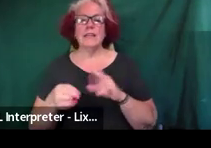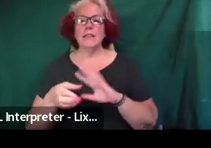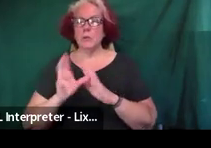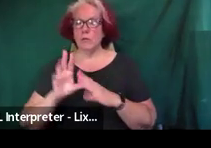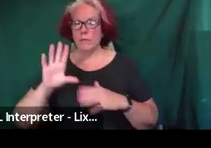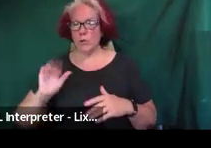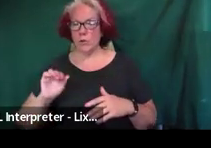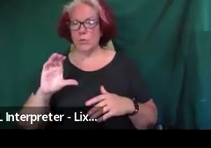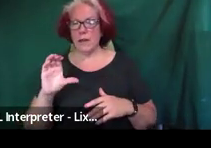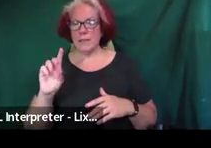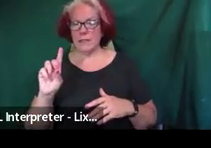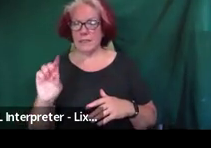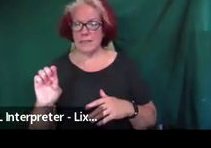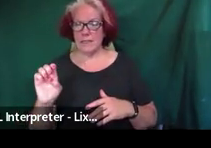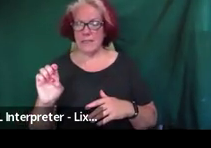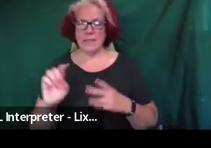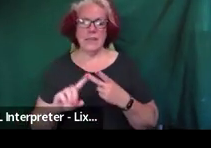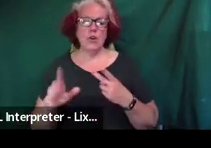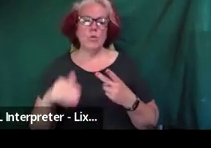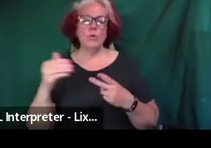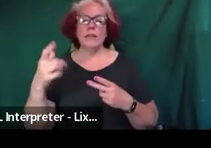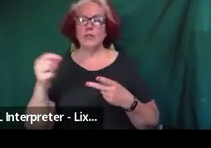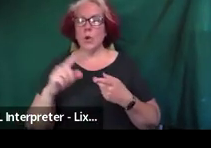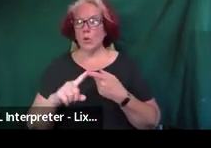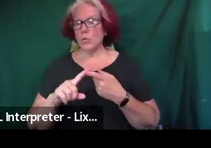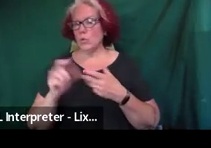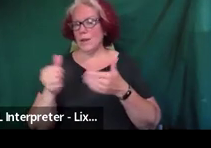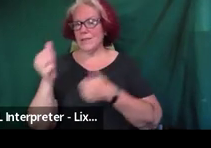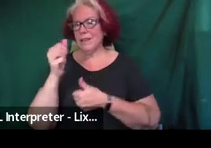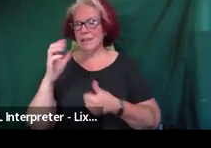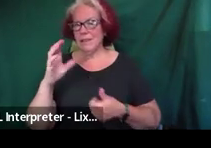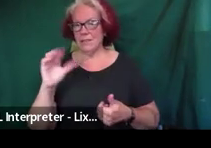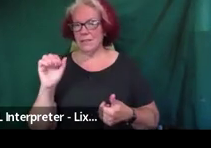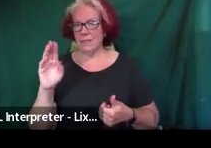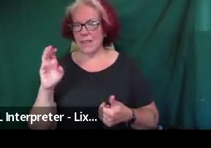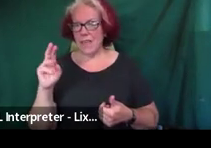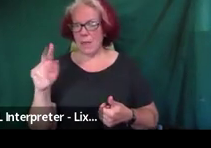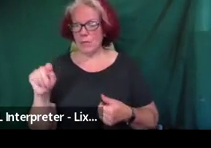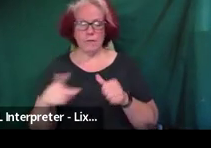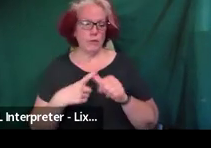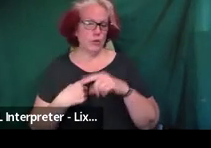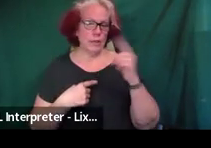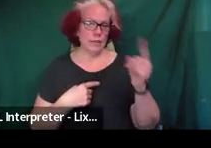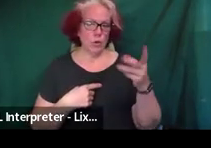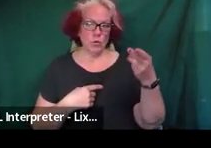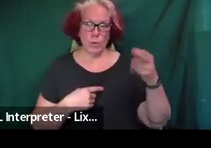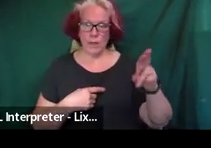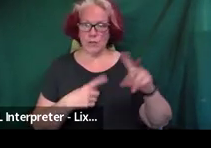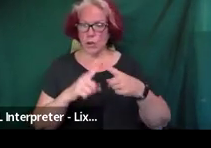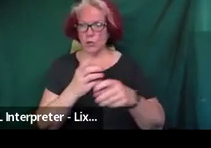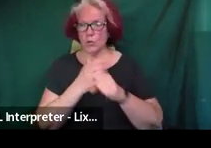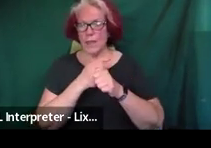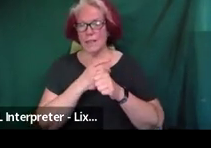CDE. It will next go to executive cabinet after it first goes to our friends in HR to get the formatting